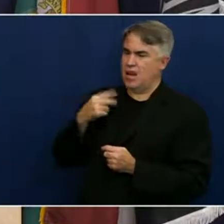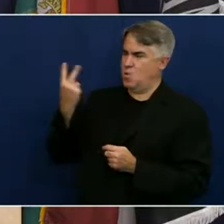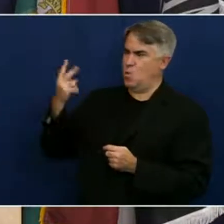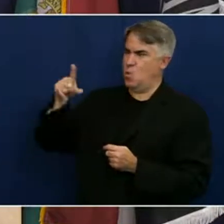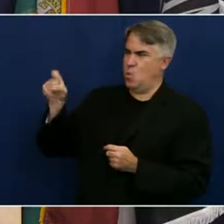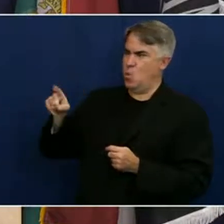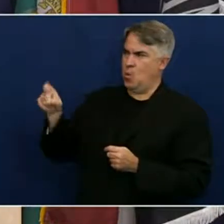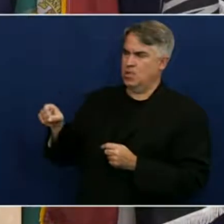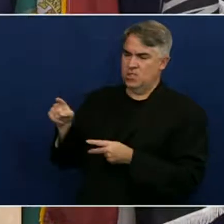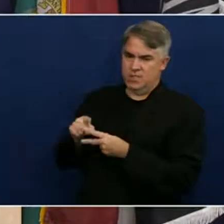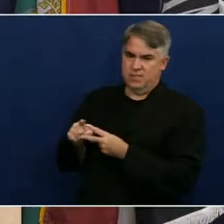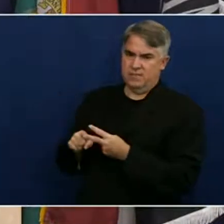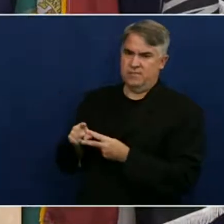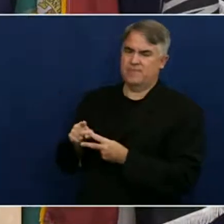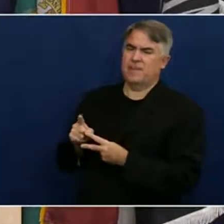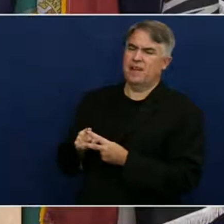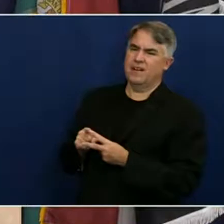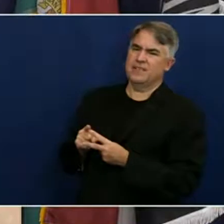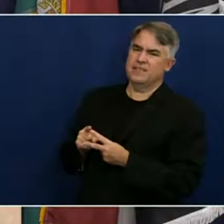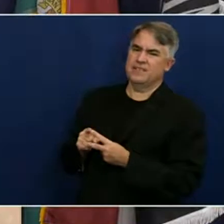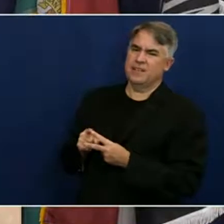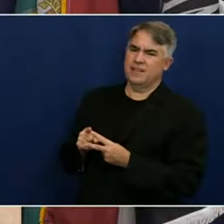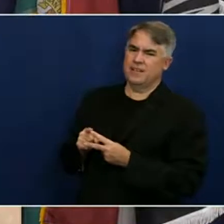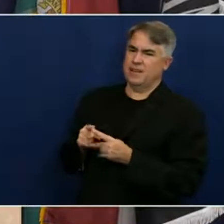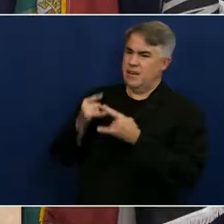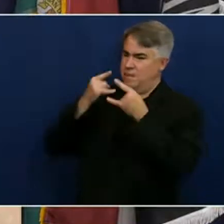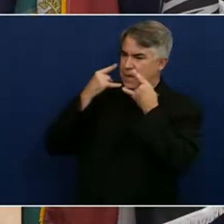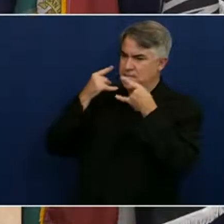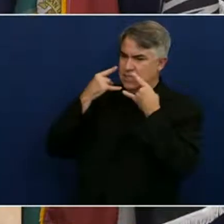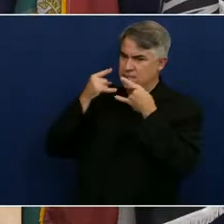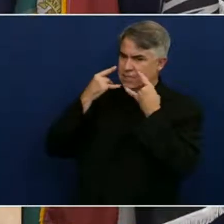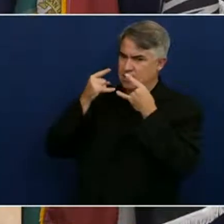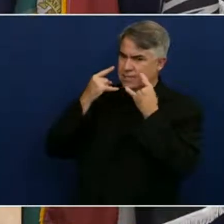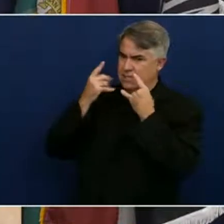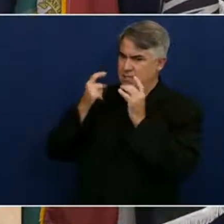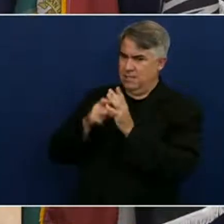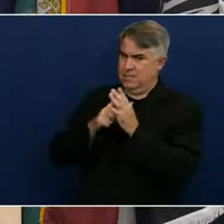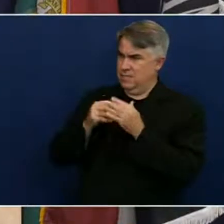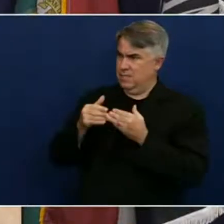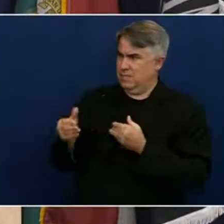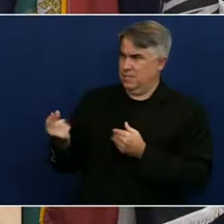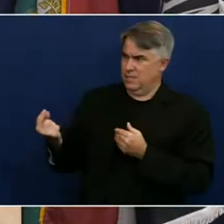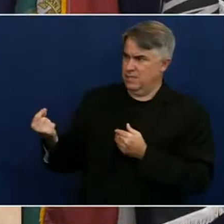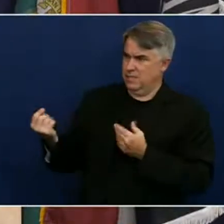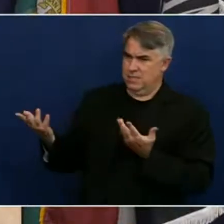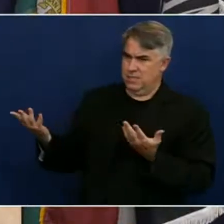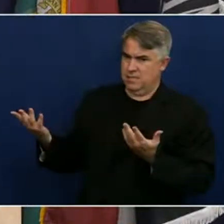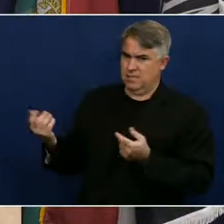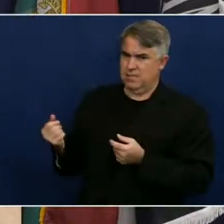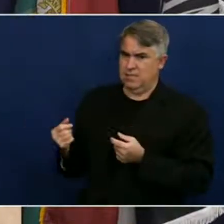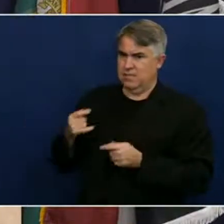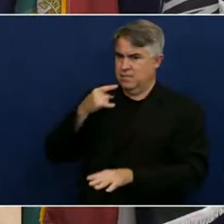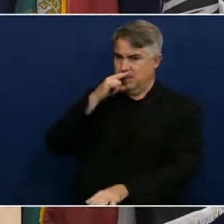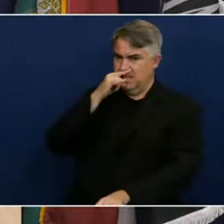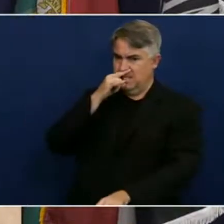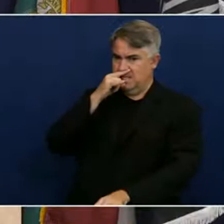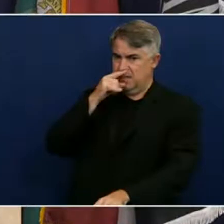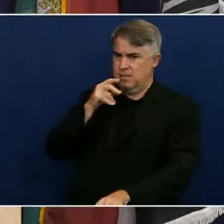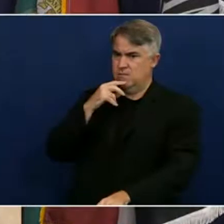one, just when it comes to mask mandates moving forward, especially with kids 12 and